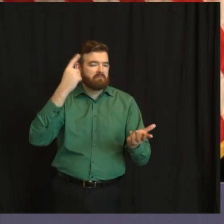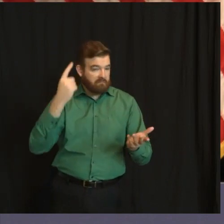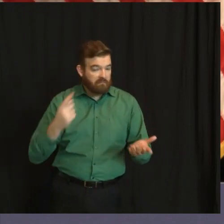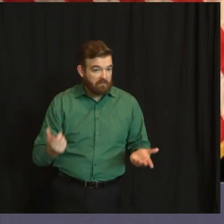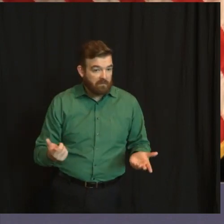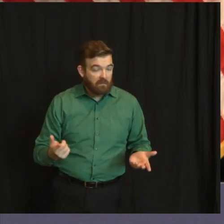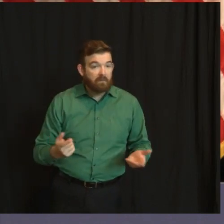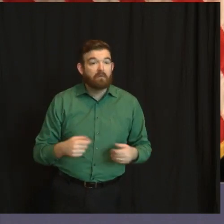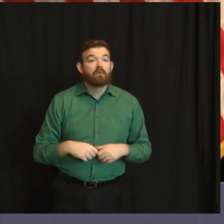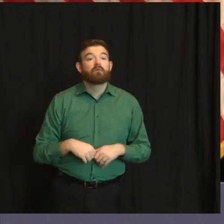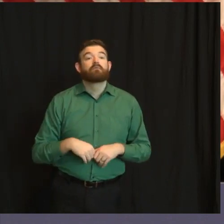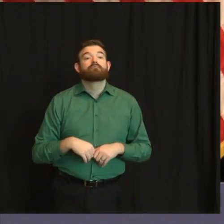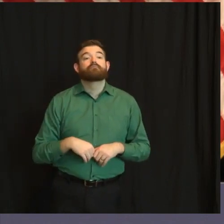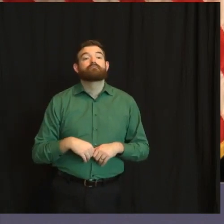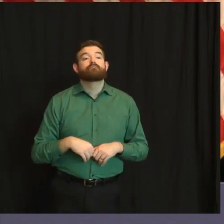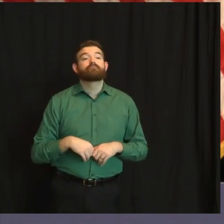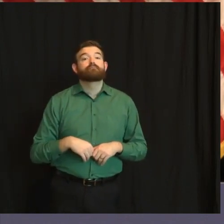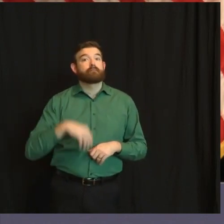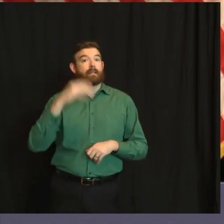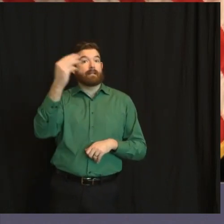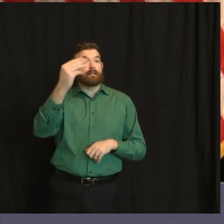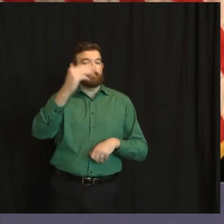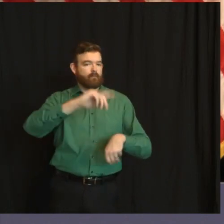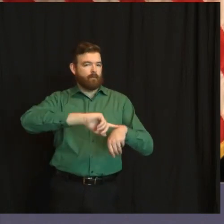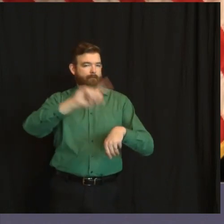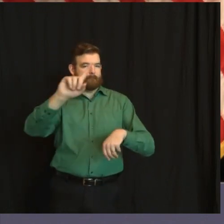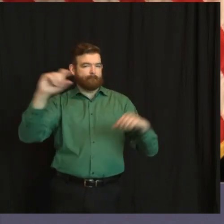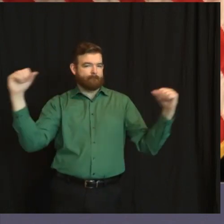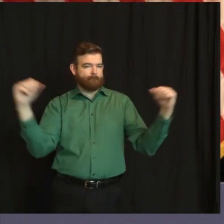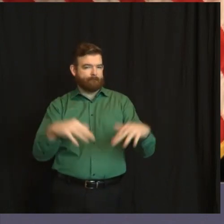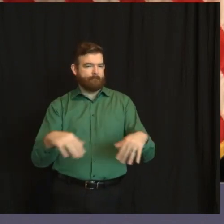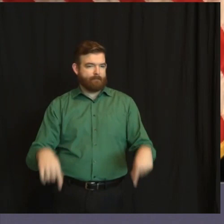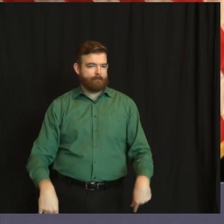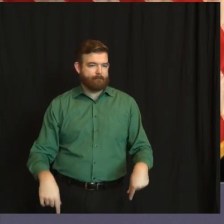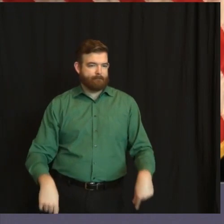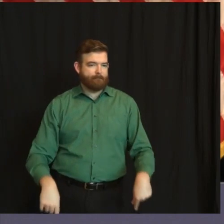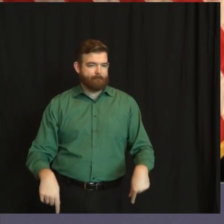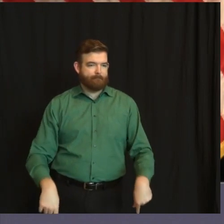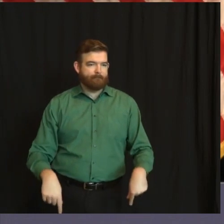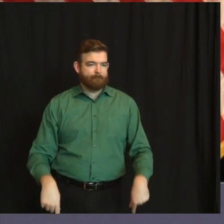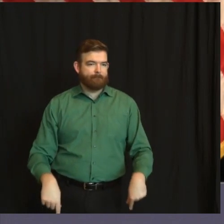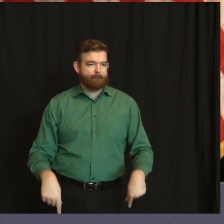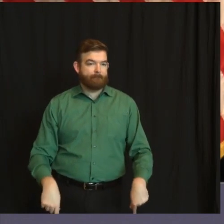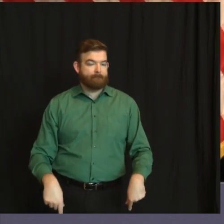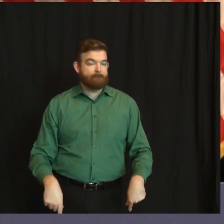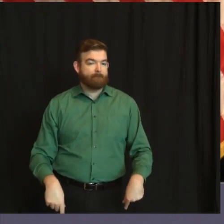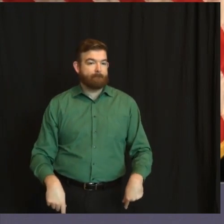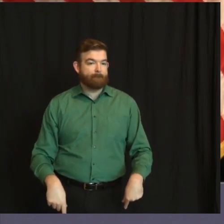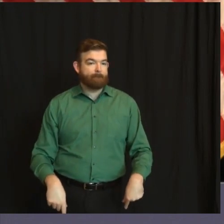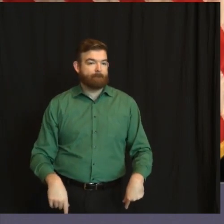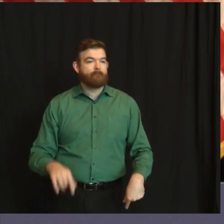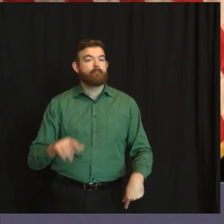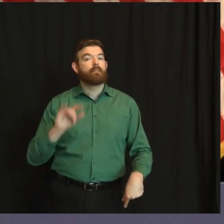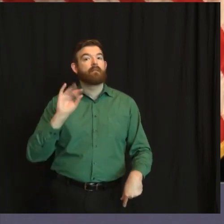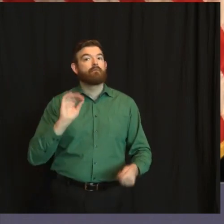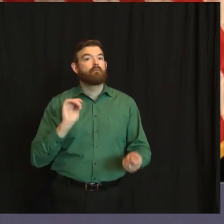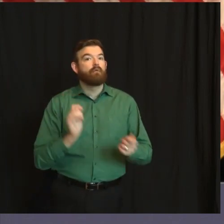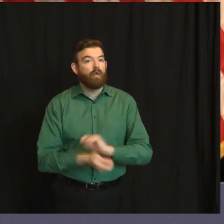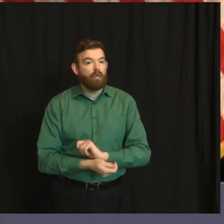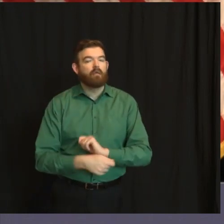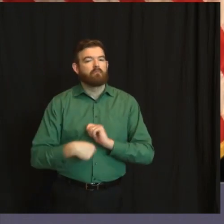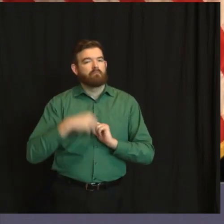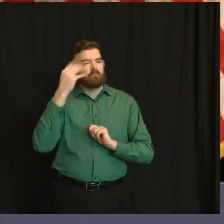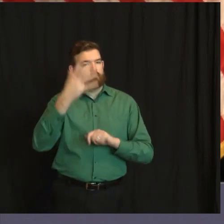the moment, we'll be together Monday at 1 p.m., unless you hear otherwise, and that will depend on the White House. And in